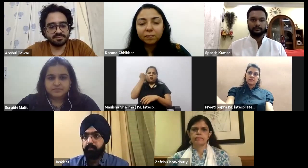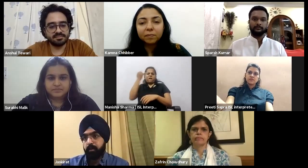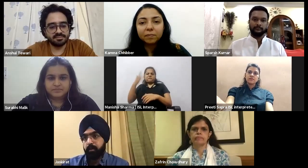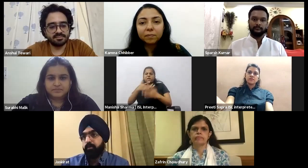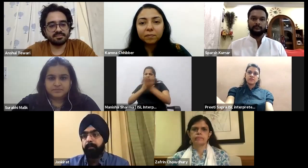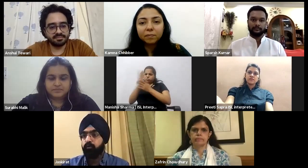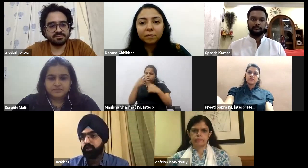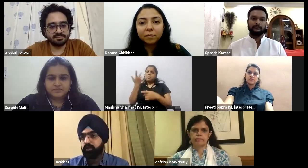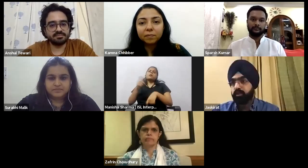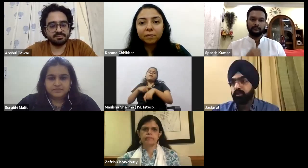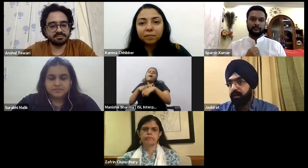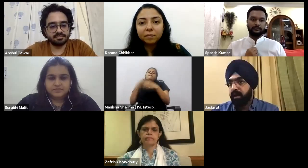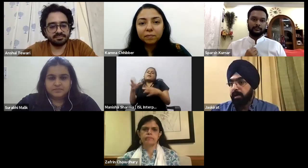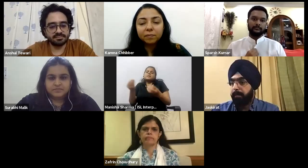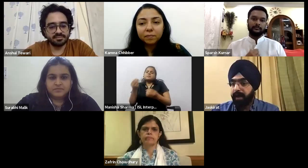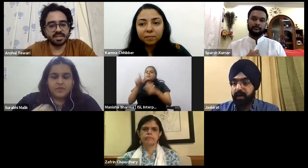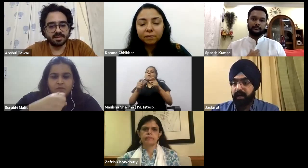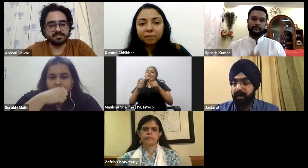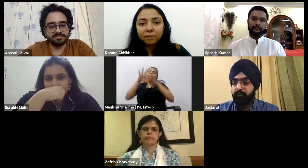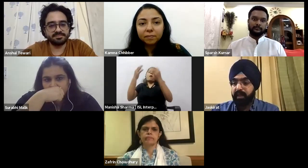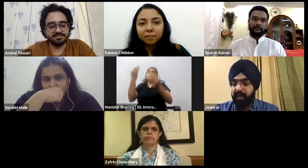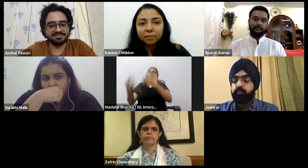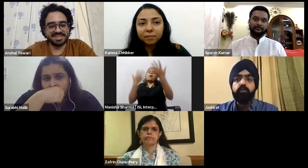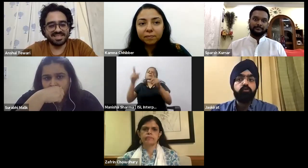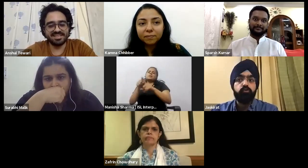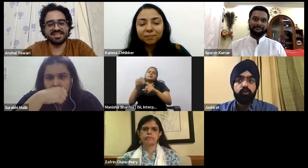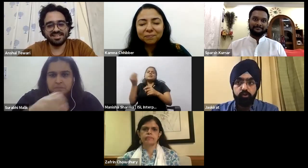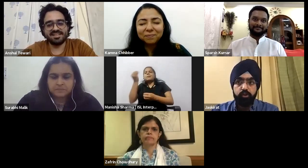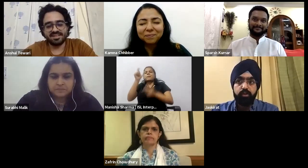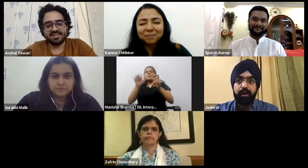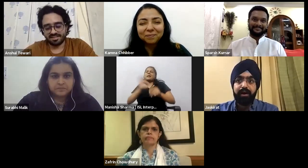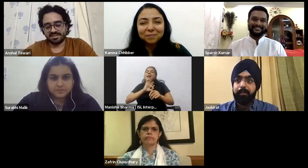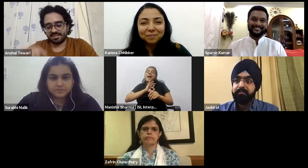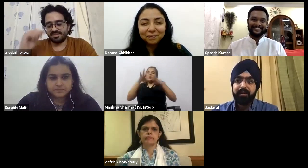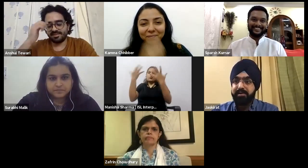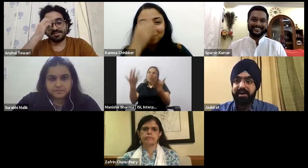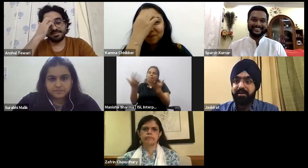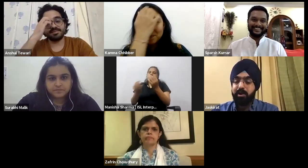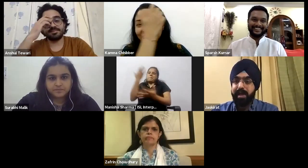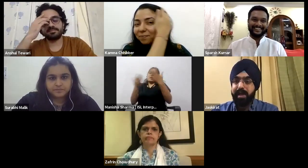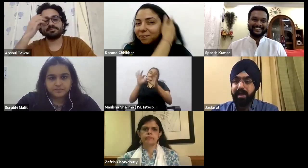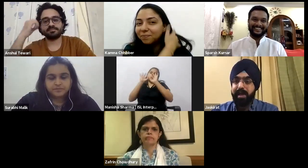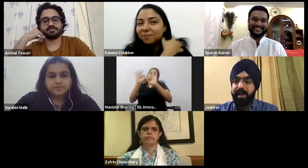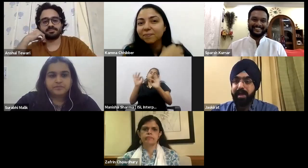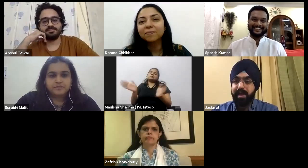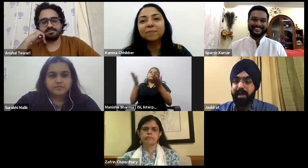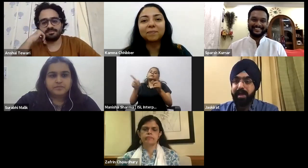time pass, or just watching the world burn, because some people like to watch the world burn. But we need to put in those